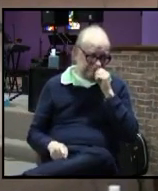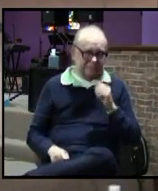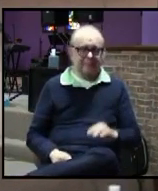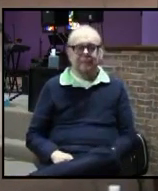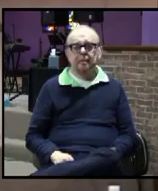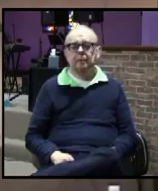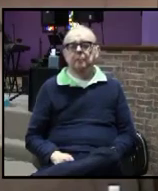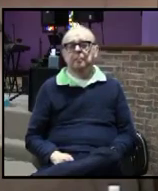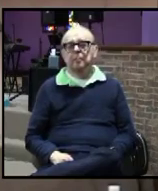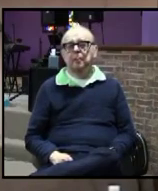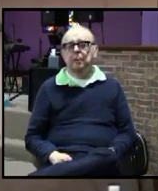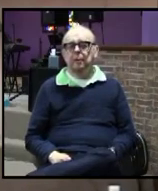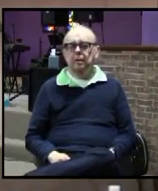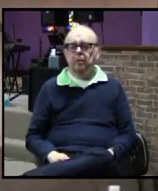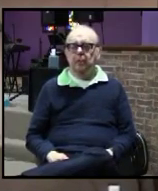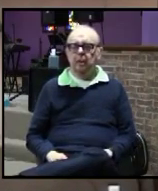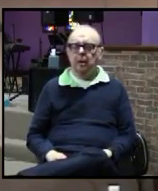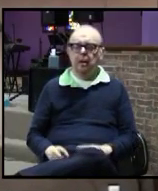without signposts.